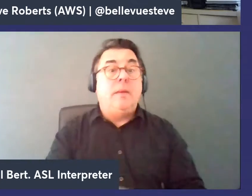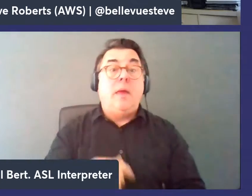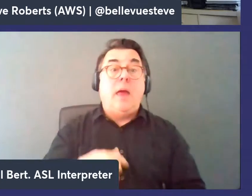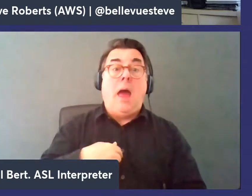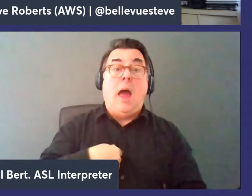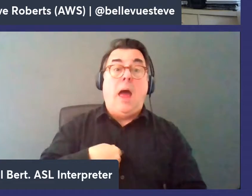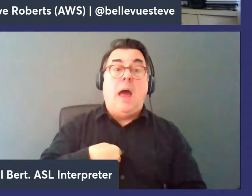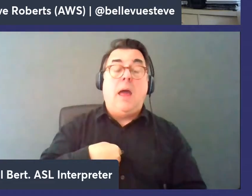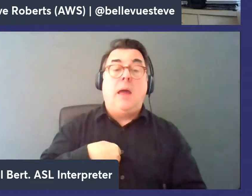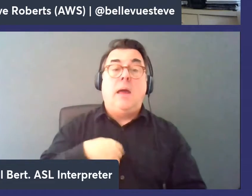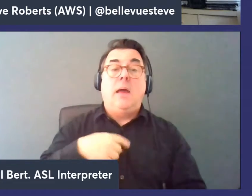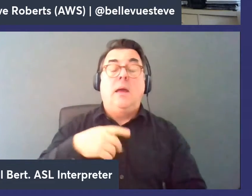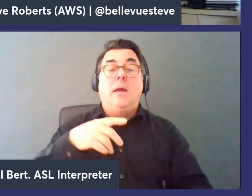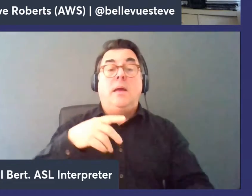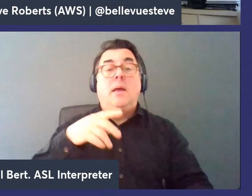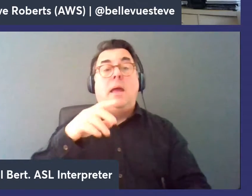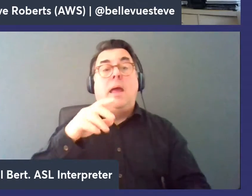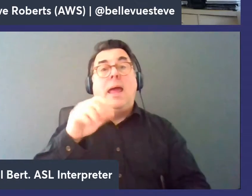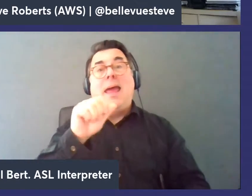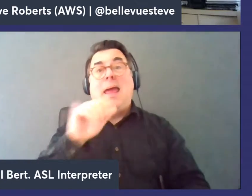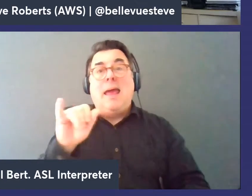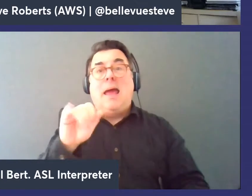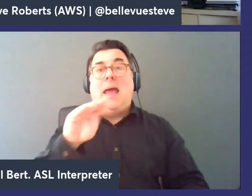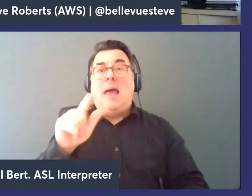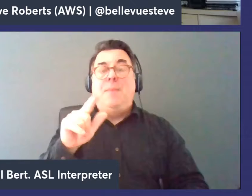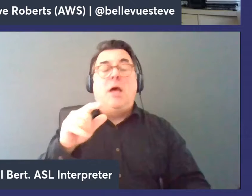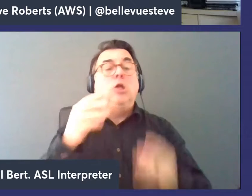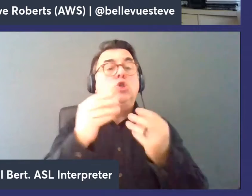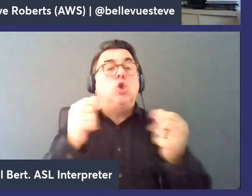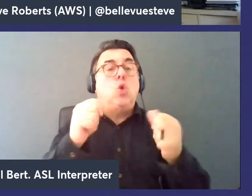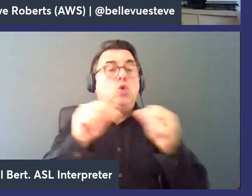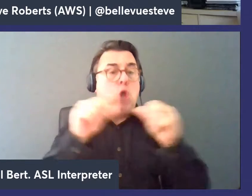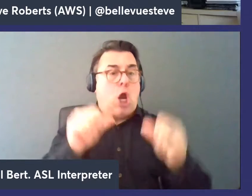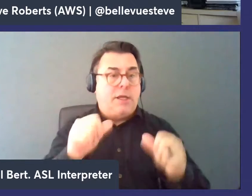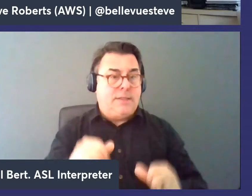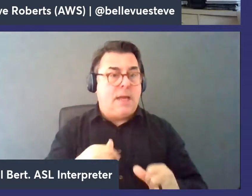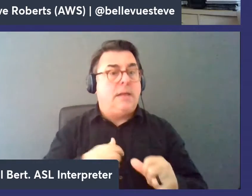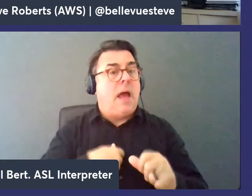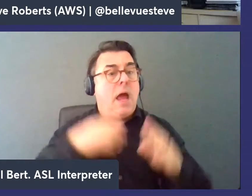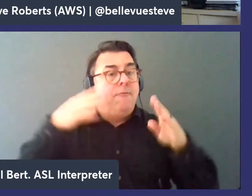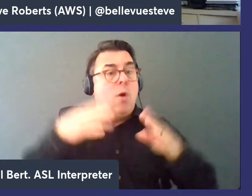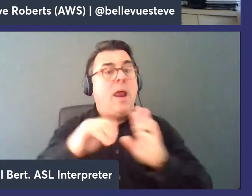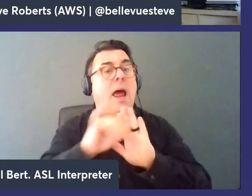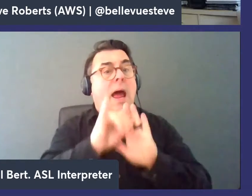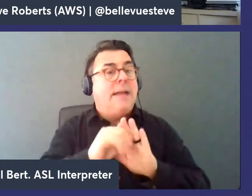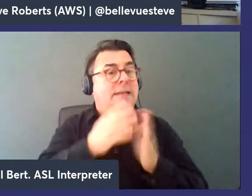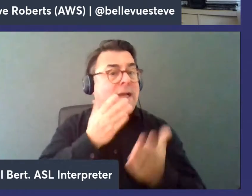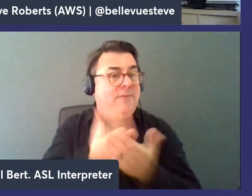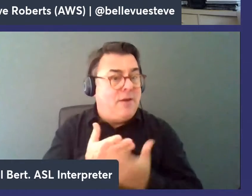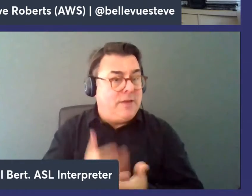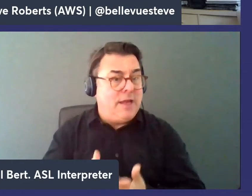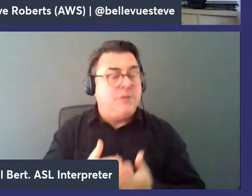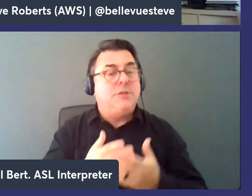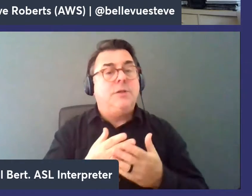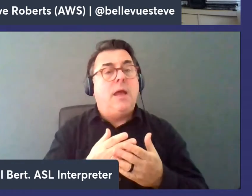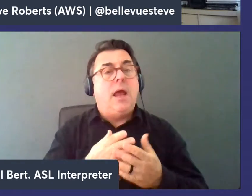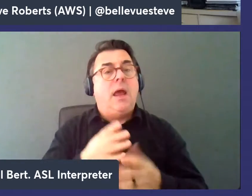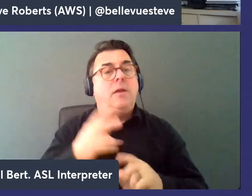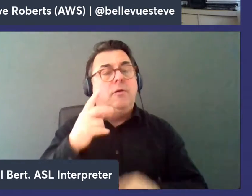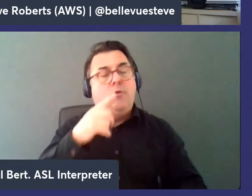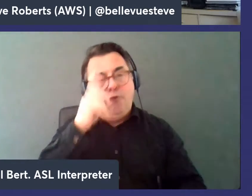a principal AI ML solution architect, and I focus on identity verification and fraud